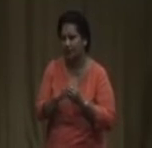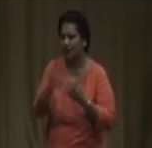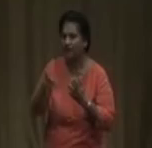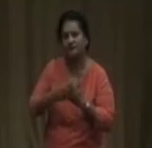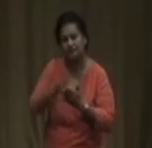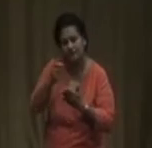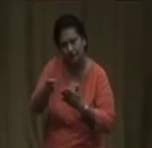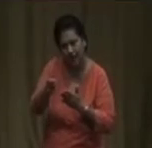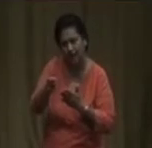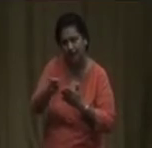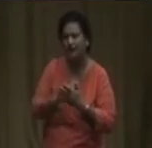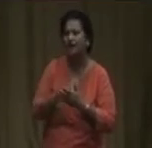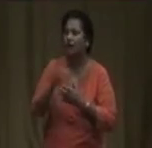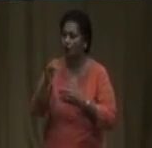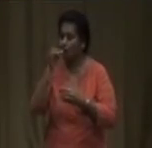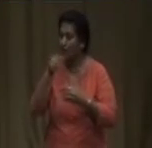right?